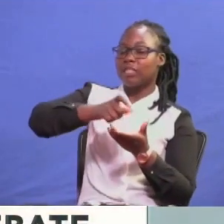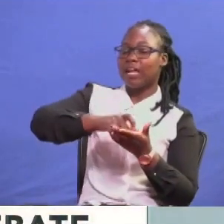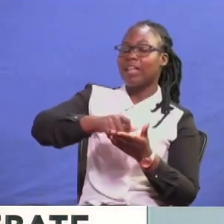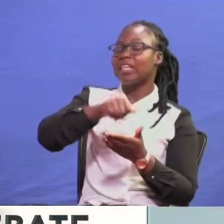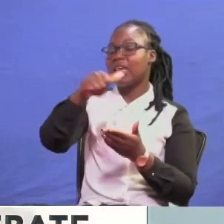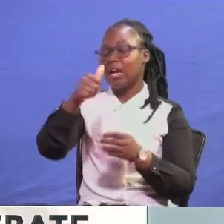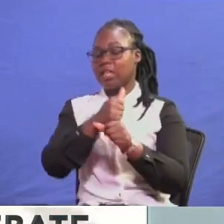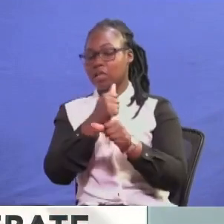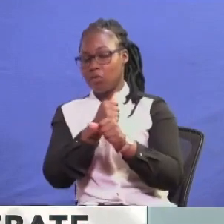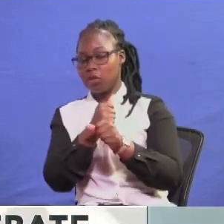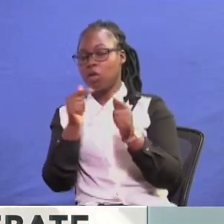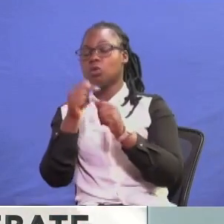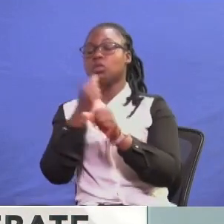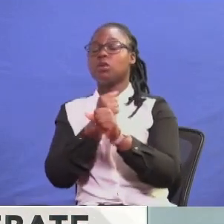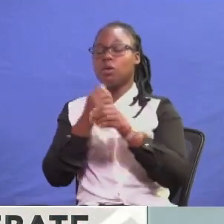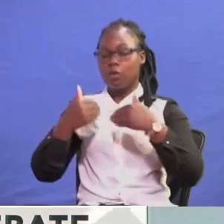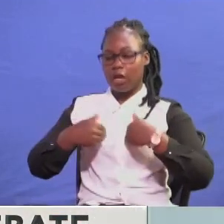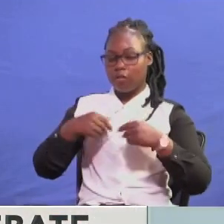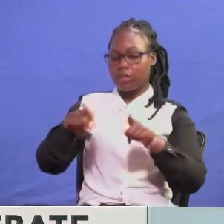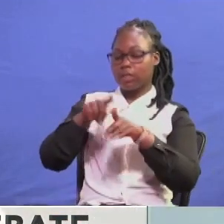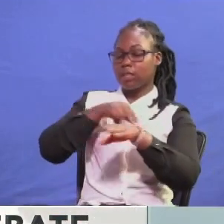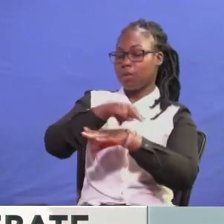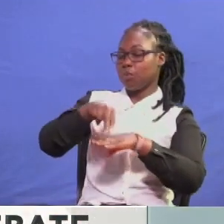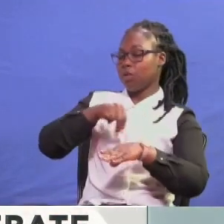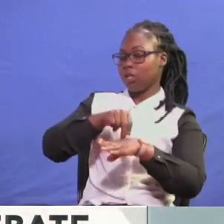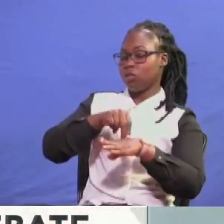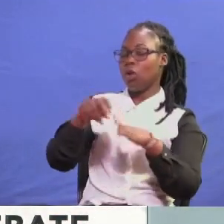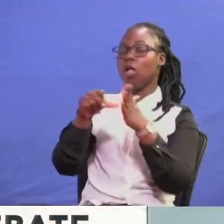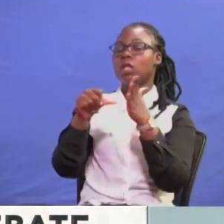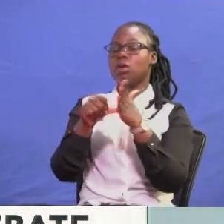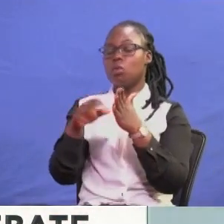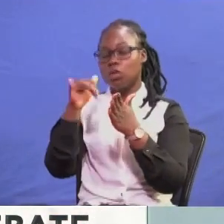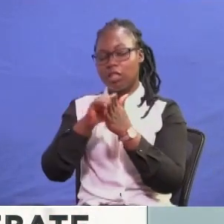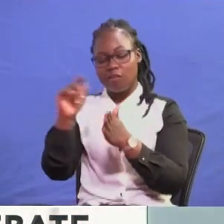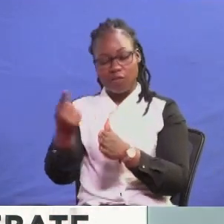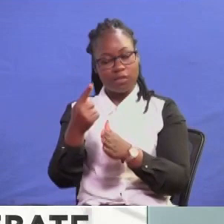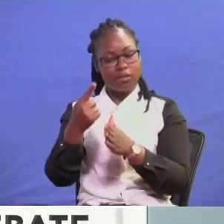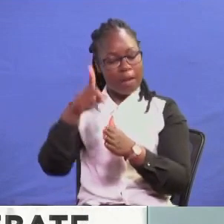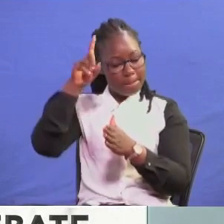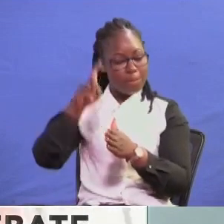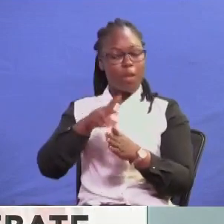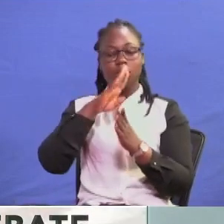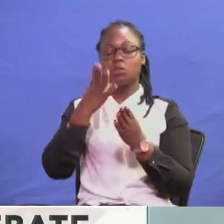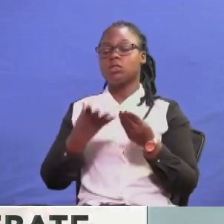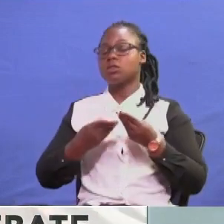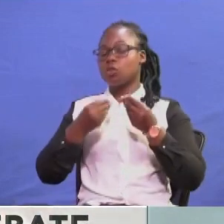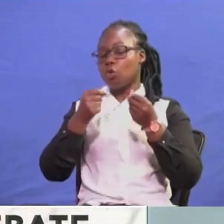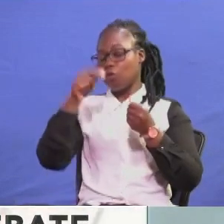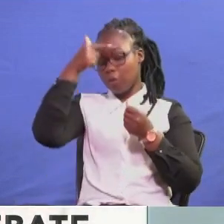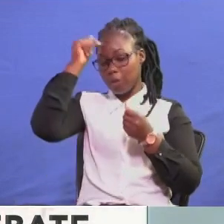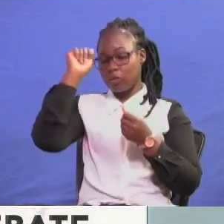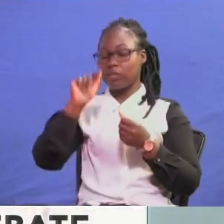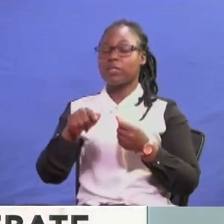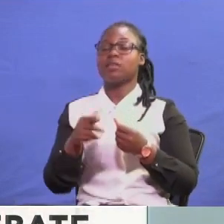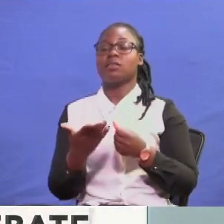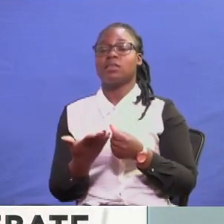to the tasks that we have as a nation. There are problems that should be first handled, because this is